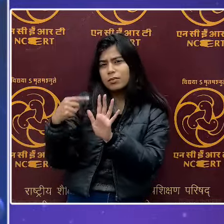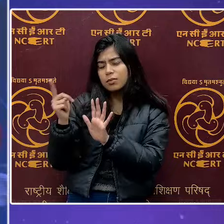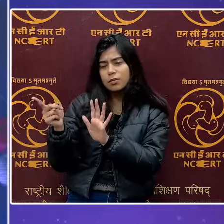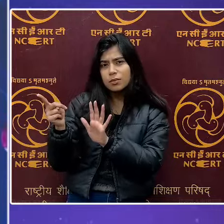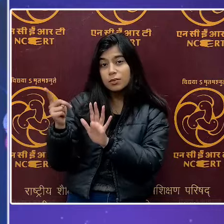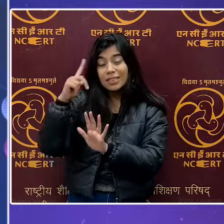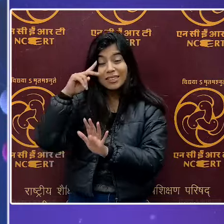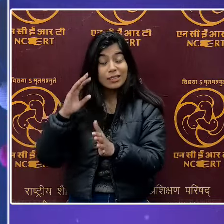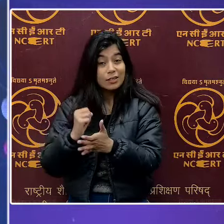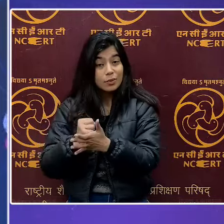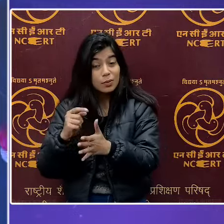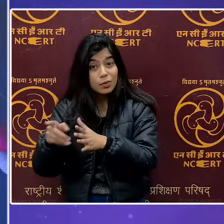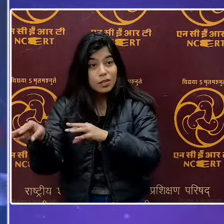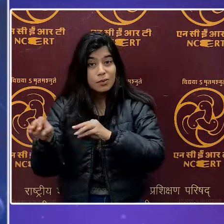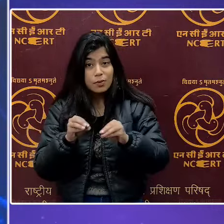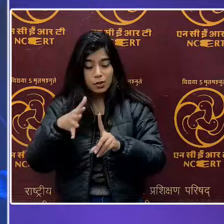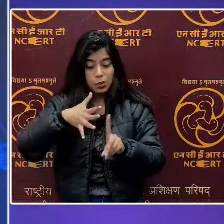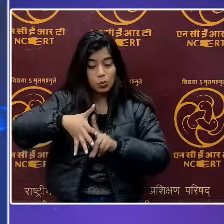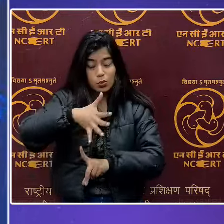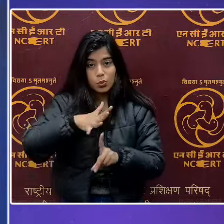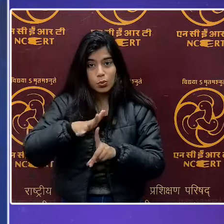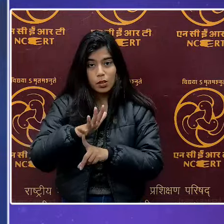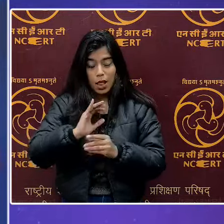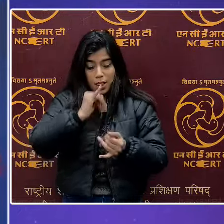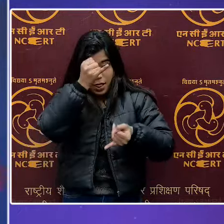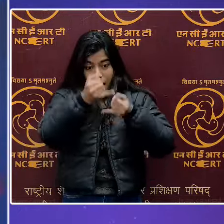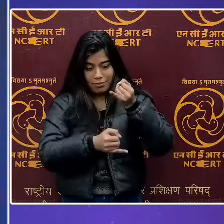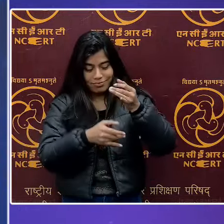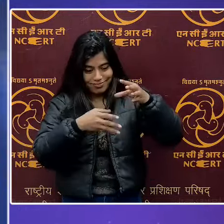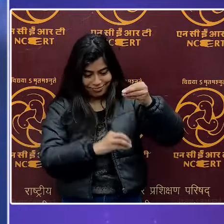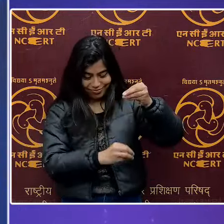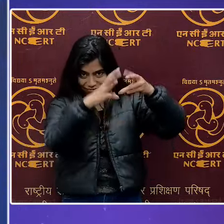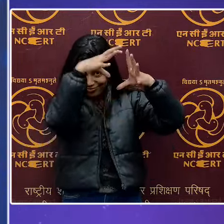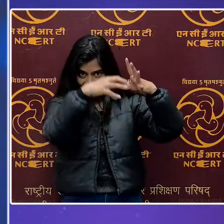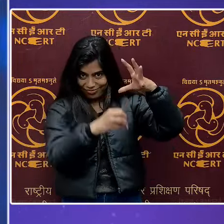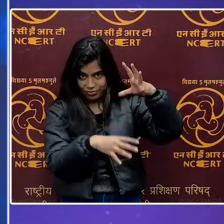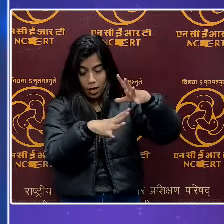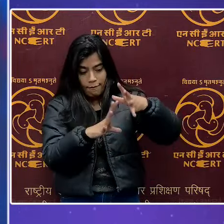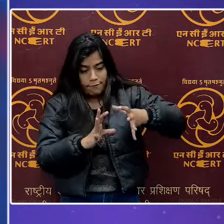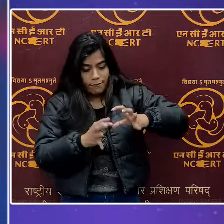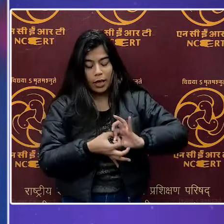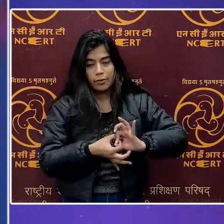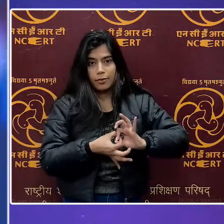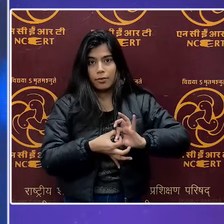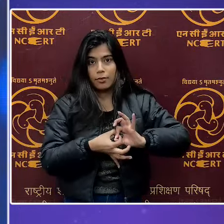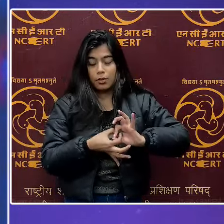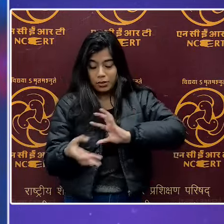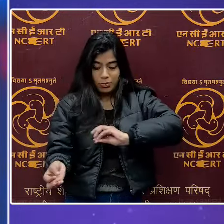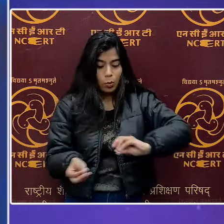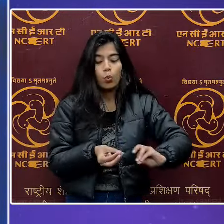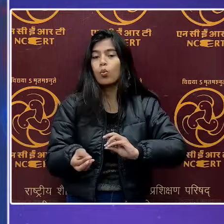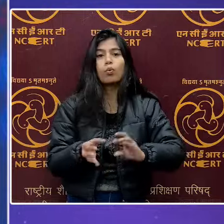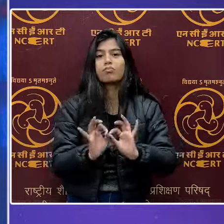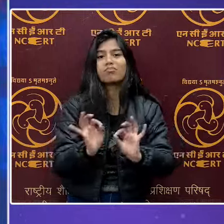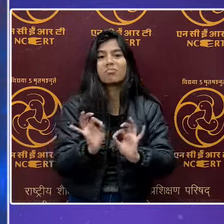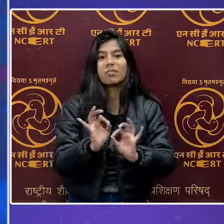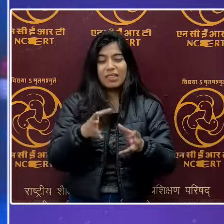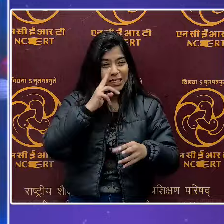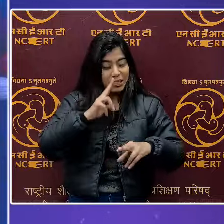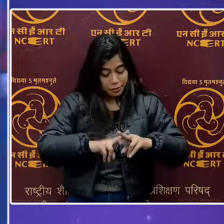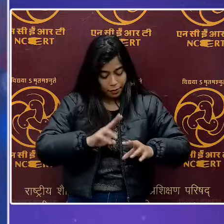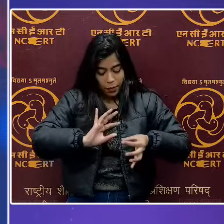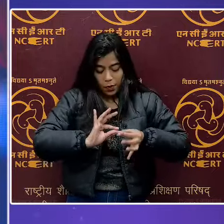ideal situation, this end of the spring should have been fixed. It should not move. Here I am trying to keep it